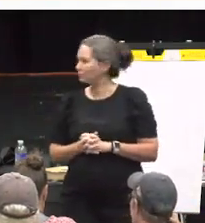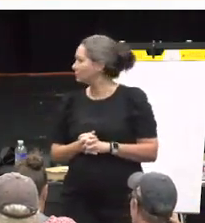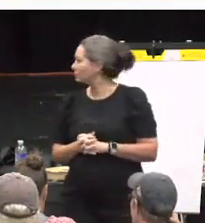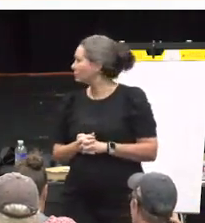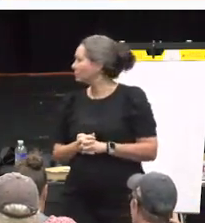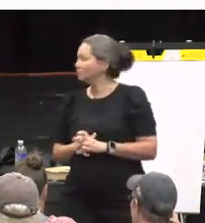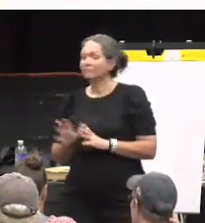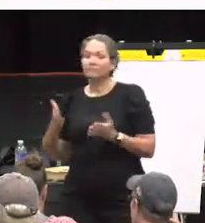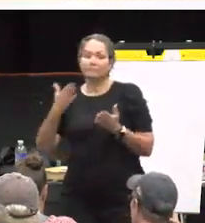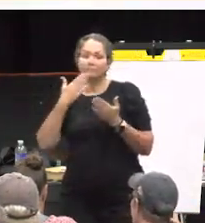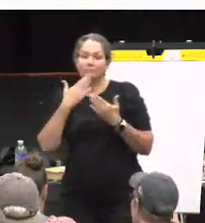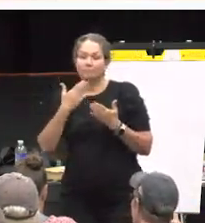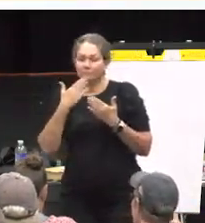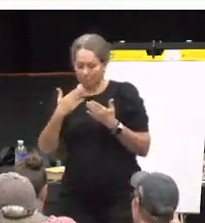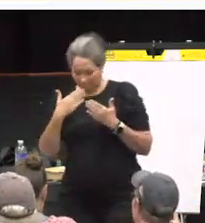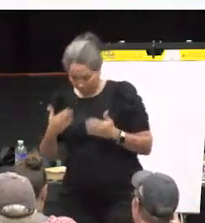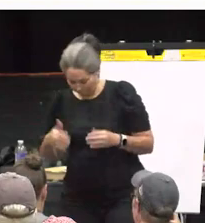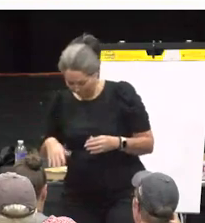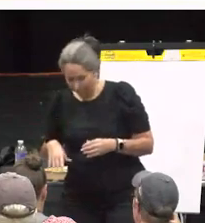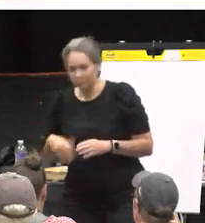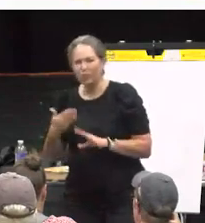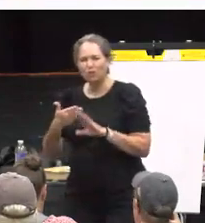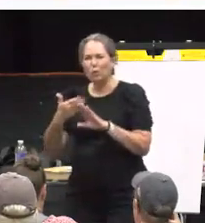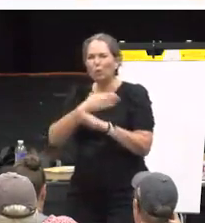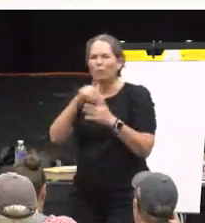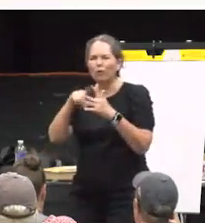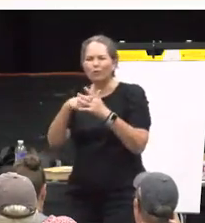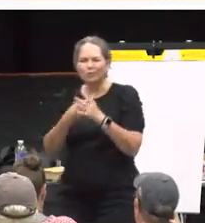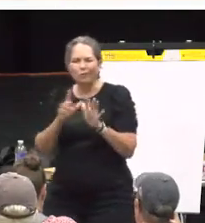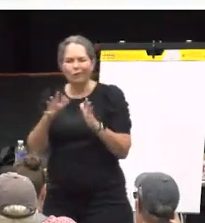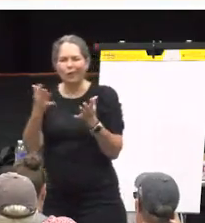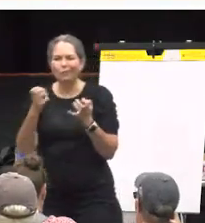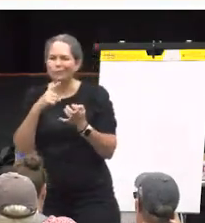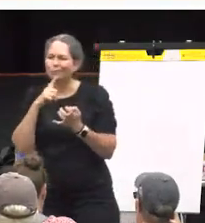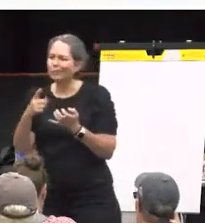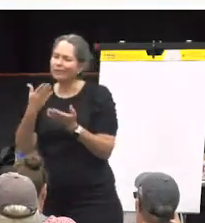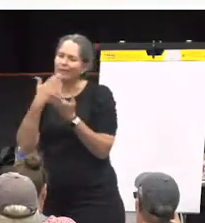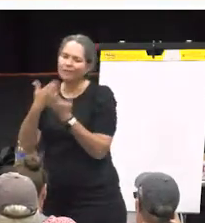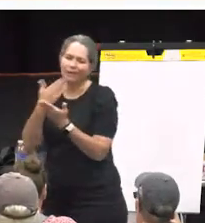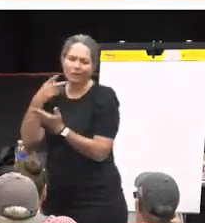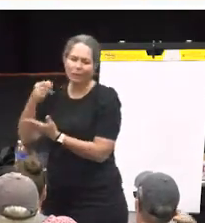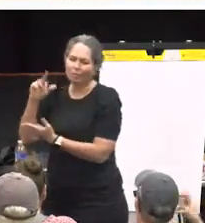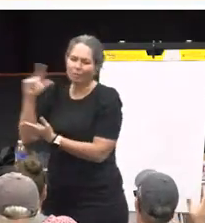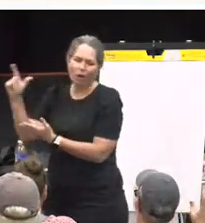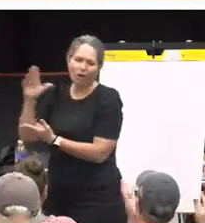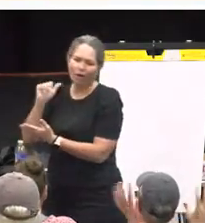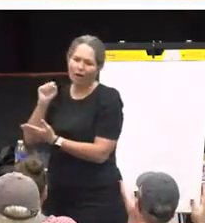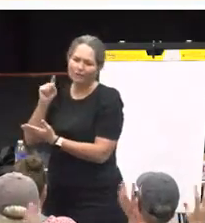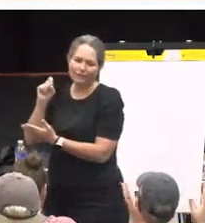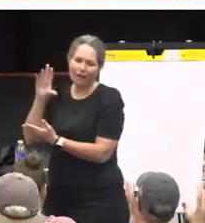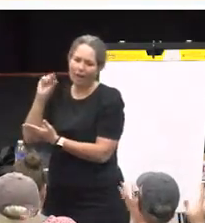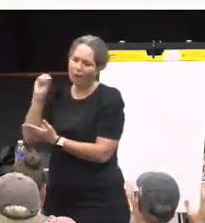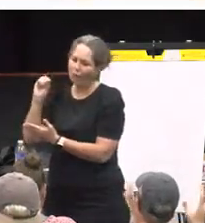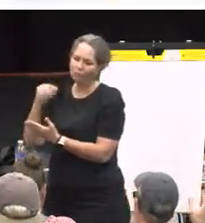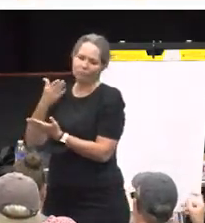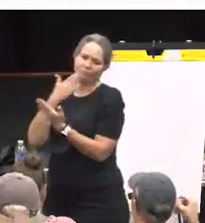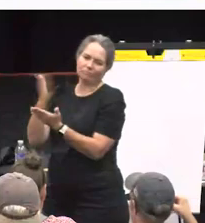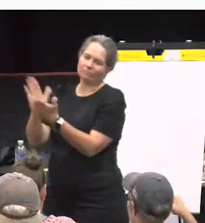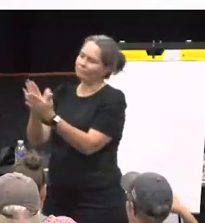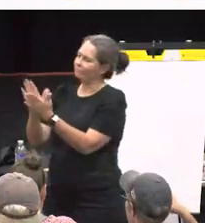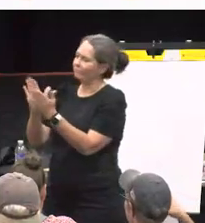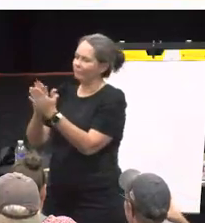Thank you. I just want to, before we even get started, can we just give a thank you to Paul Costello for all his work?